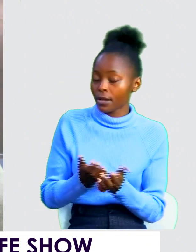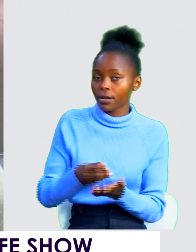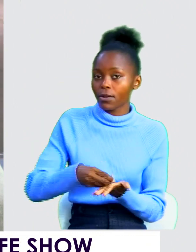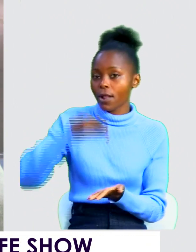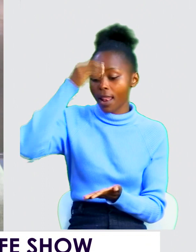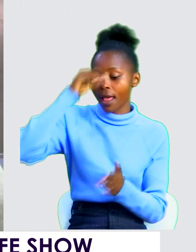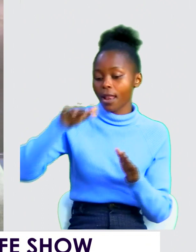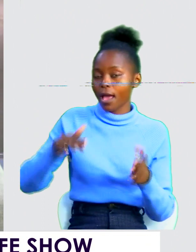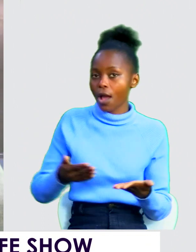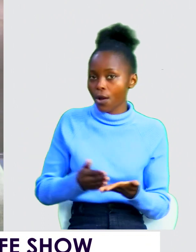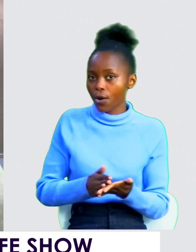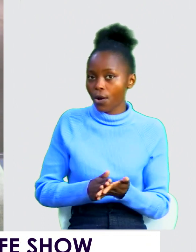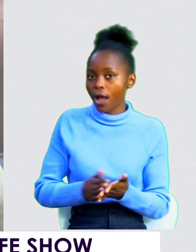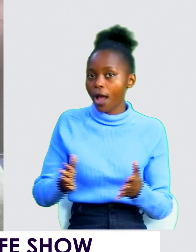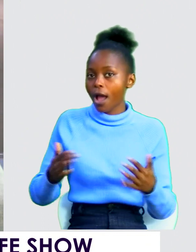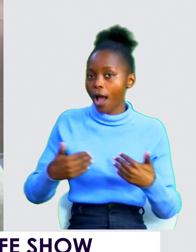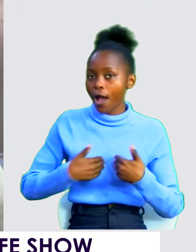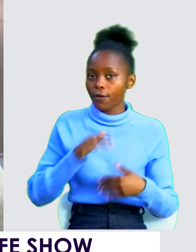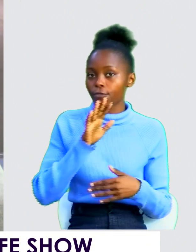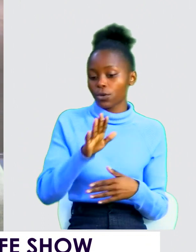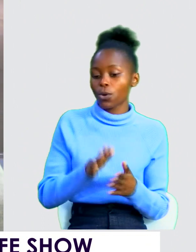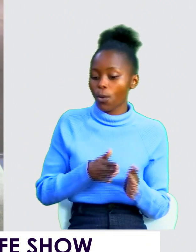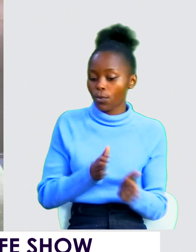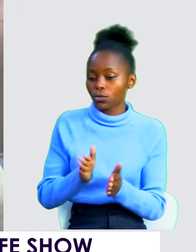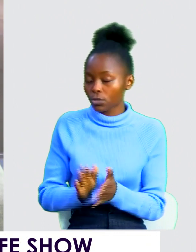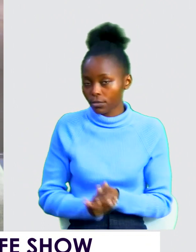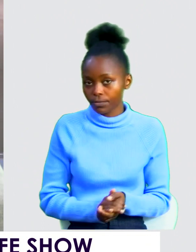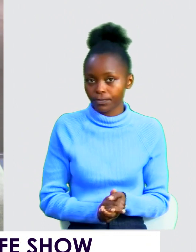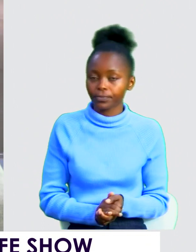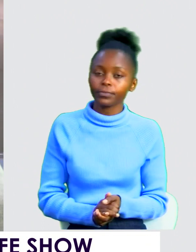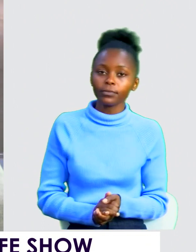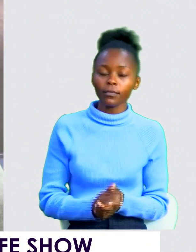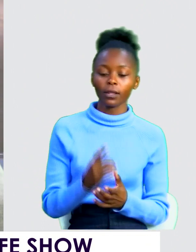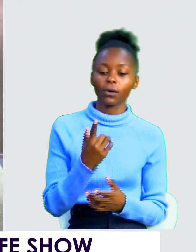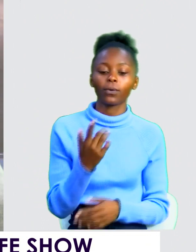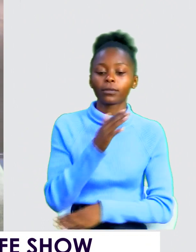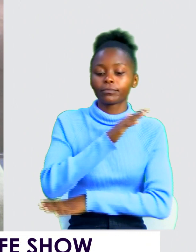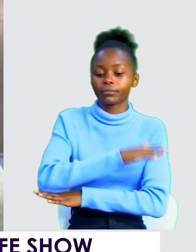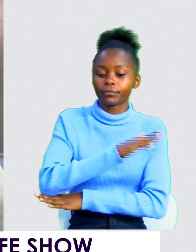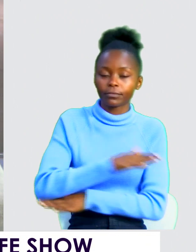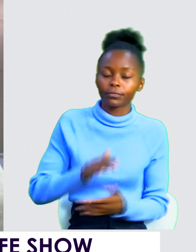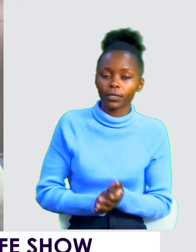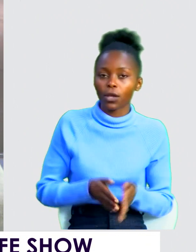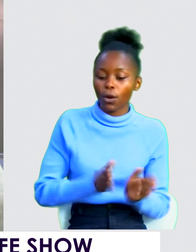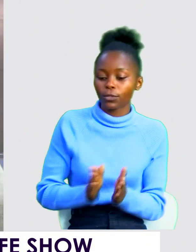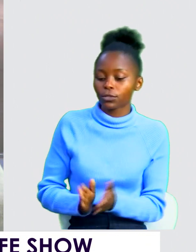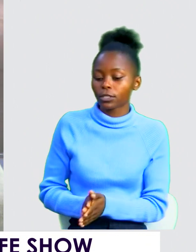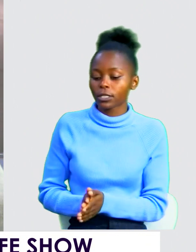chance. You need to learn how to take your opportunity. So one evening, an opportunity presented